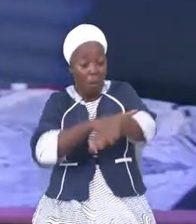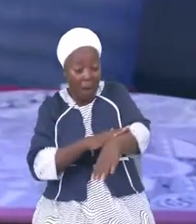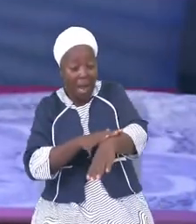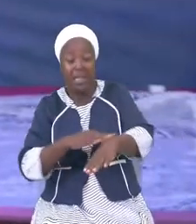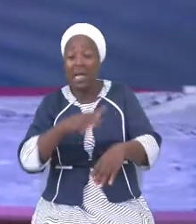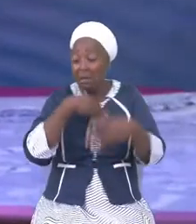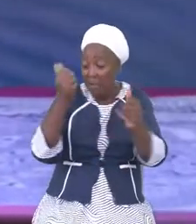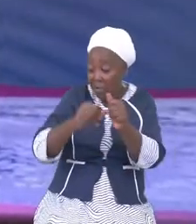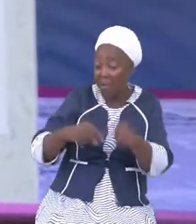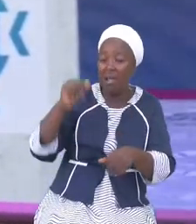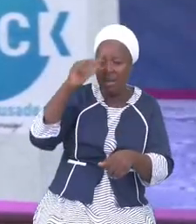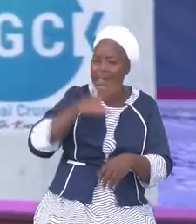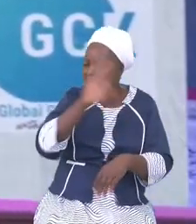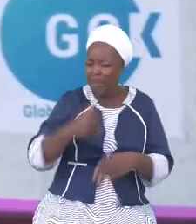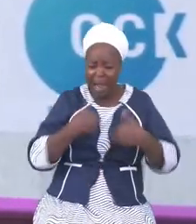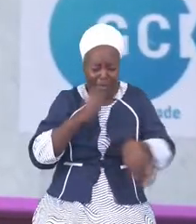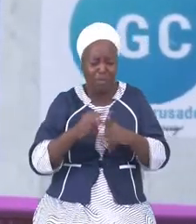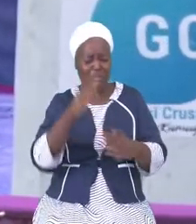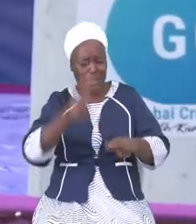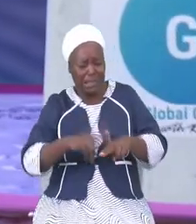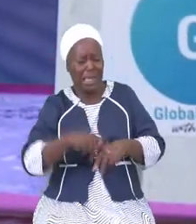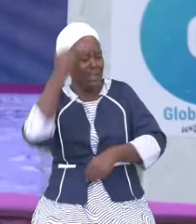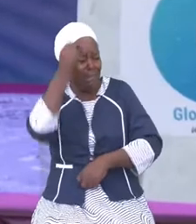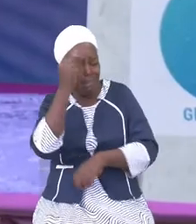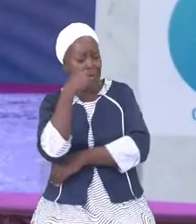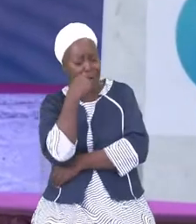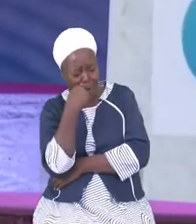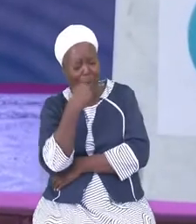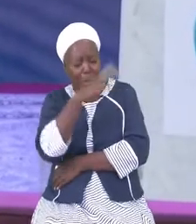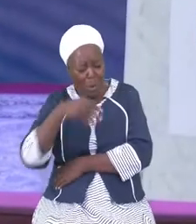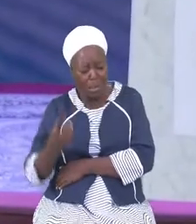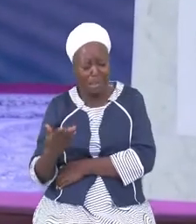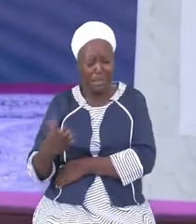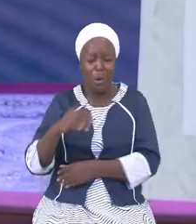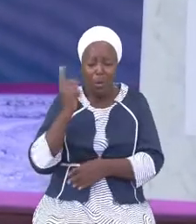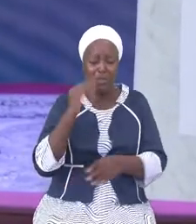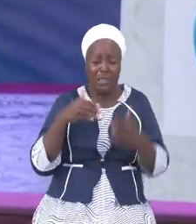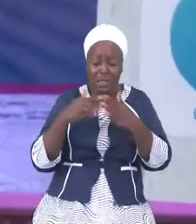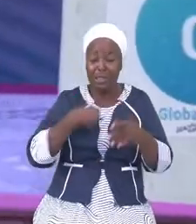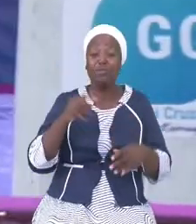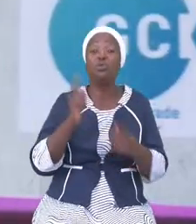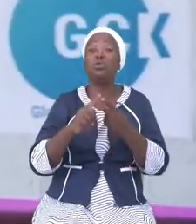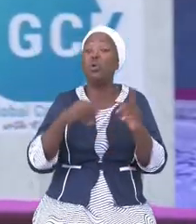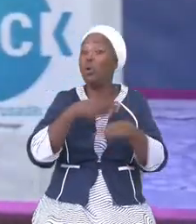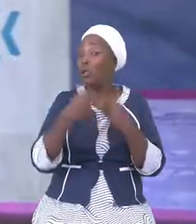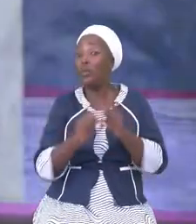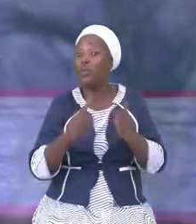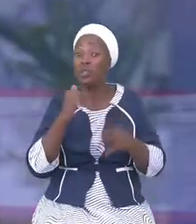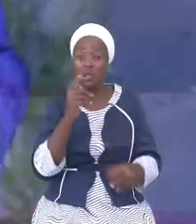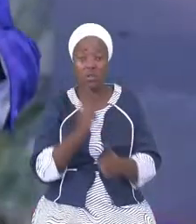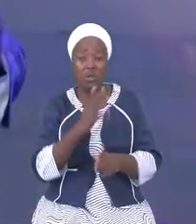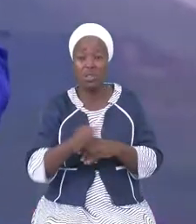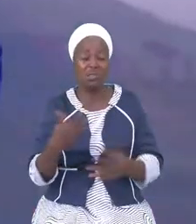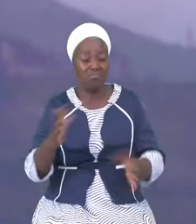they're not asking themselves, this obsession, where does it lead me to? The other people is